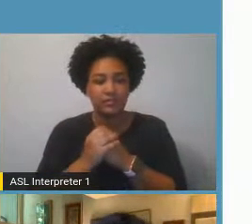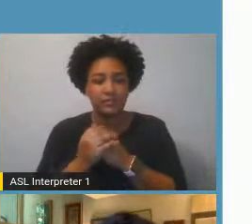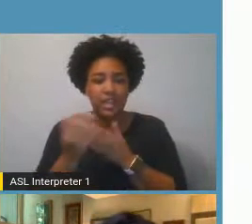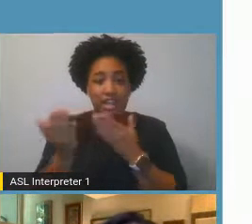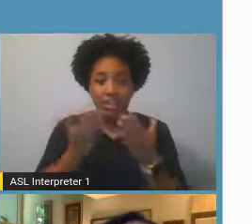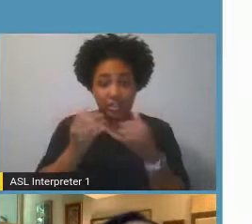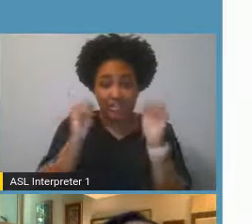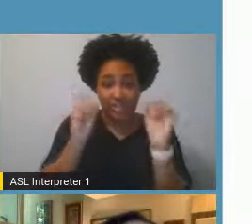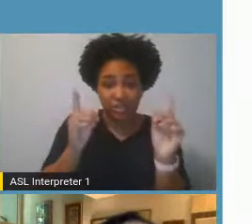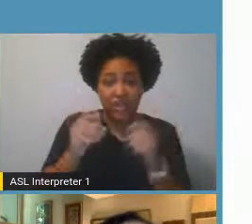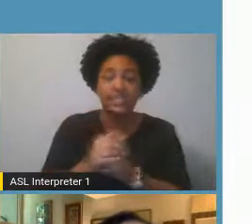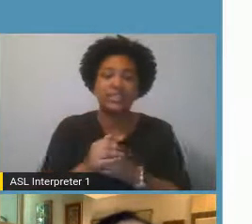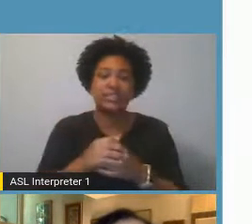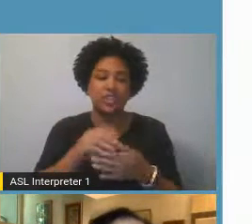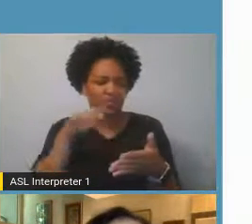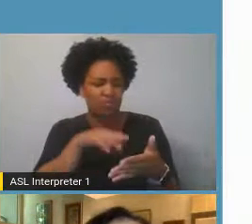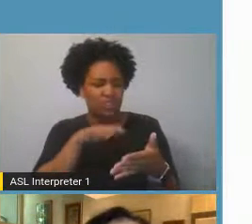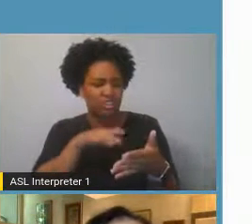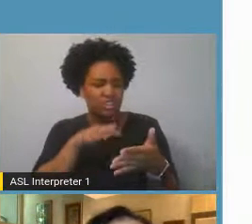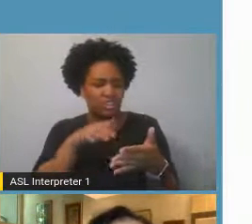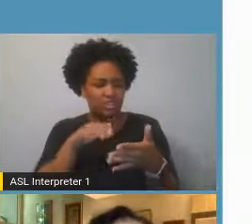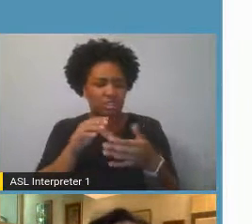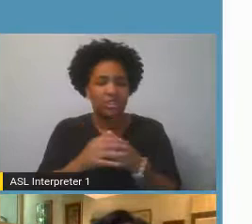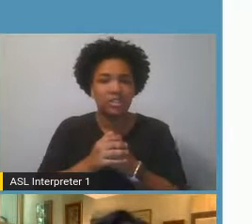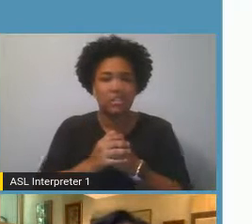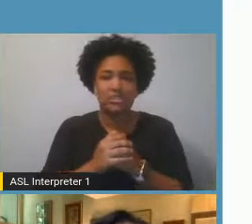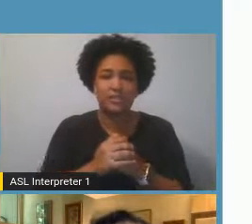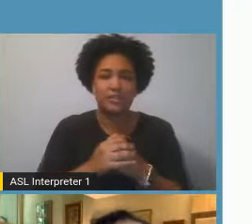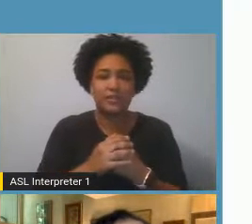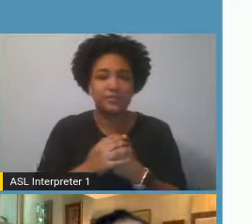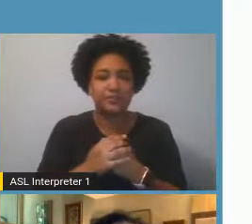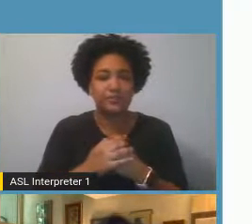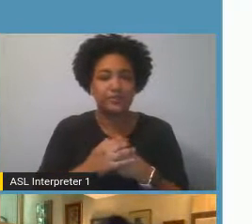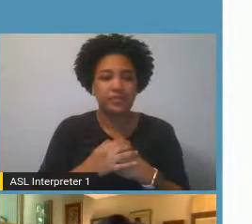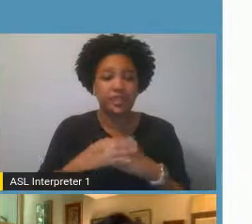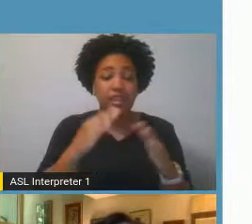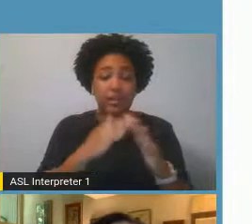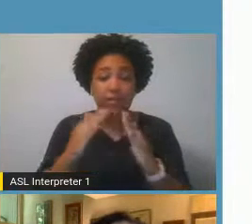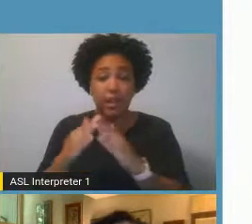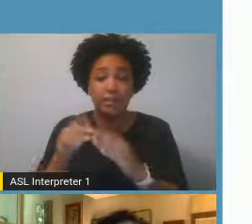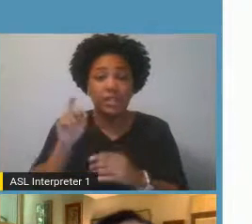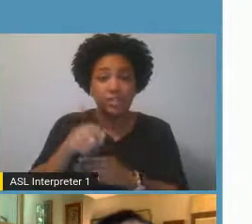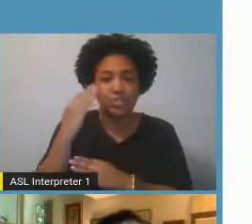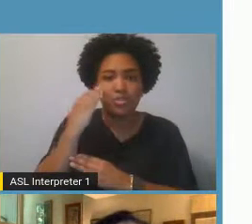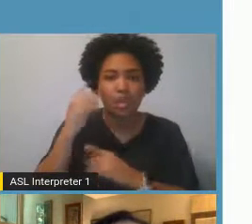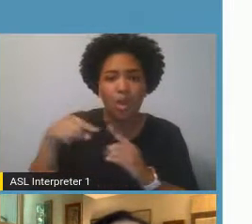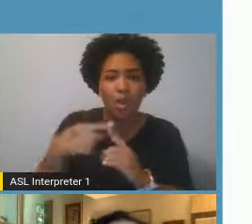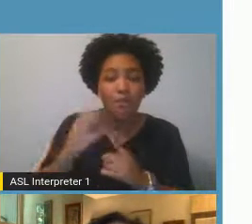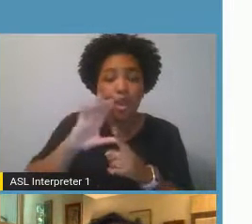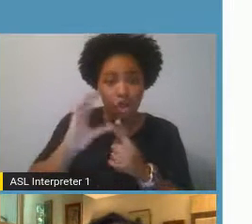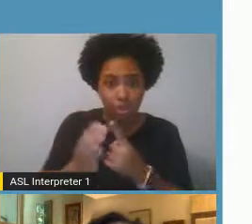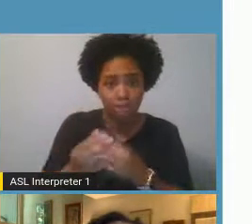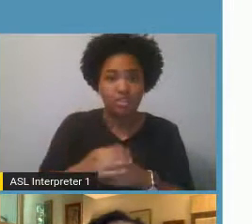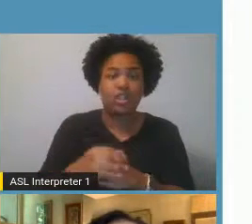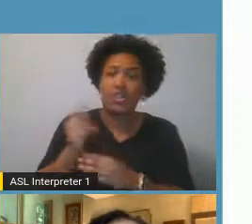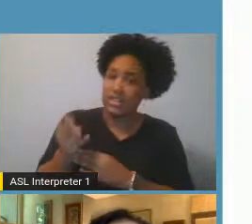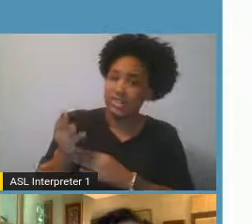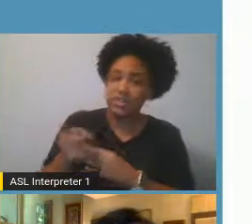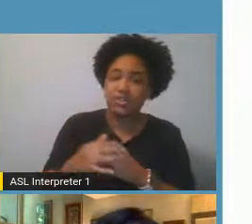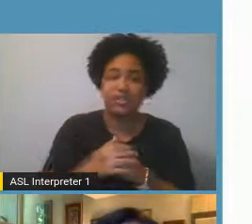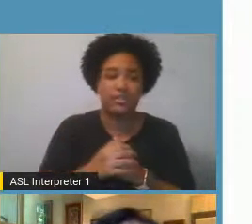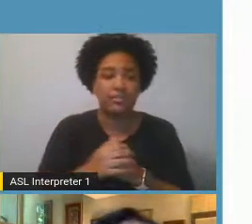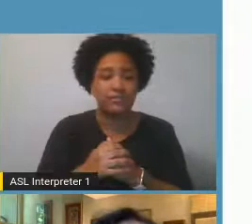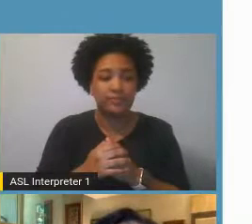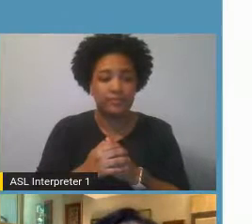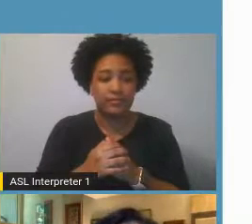and research and enhances the general public to cultural heritage. It democratizes culture by decreasing social and cultural